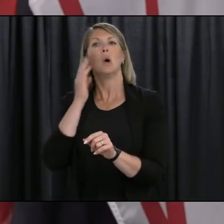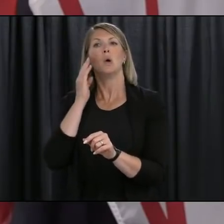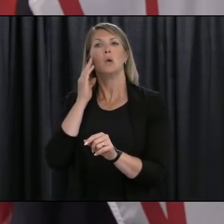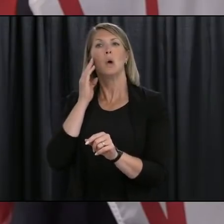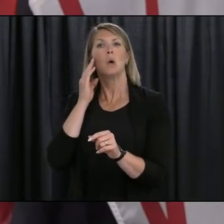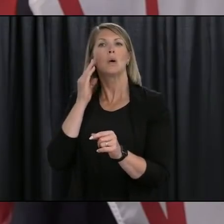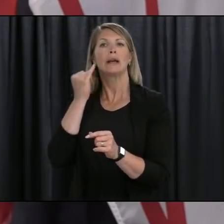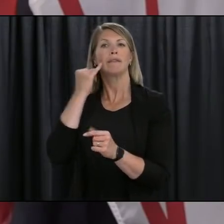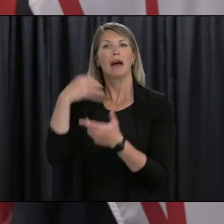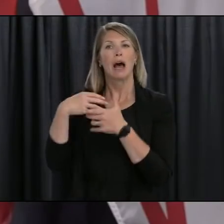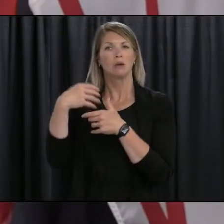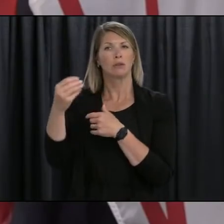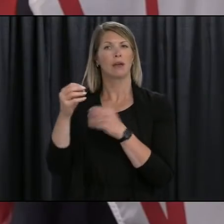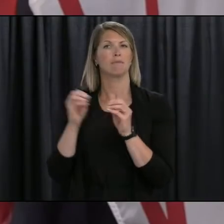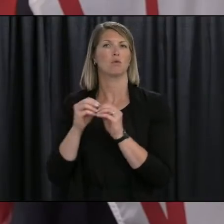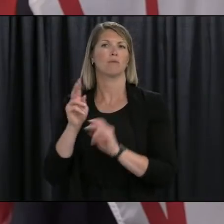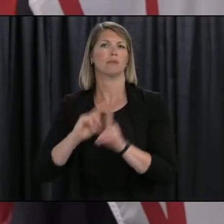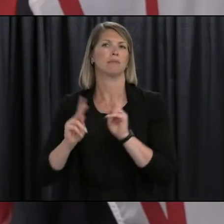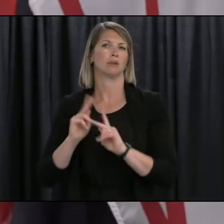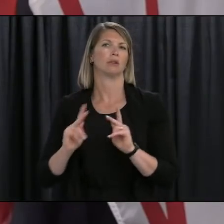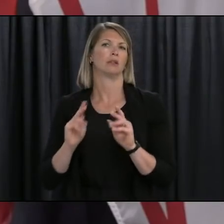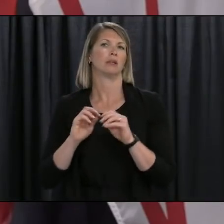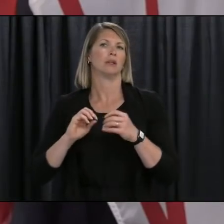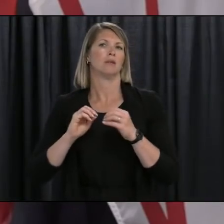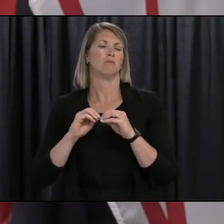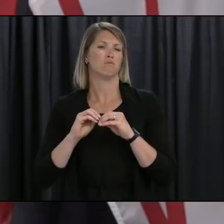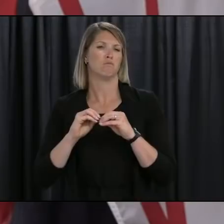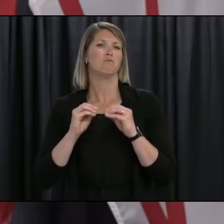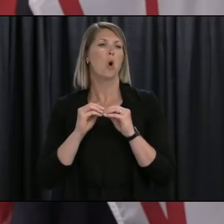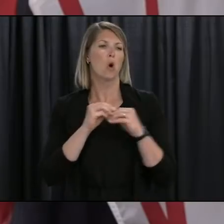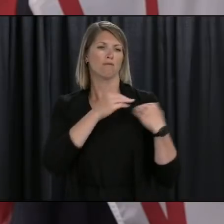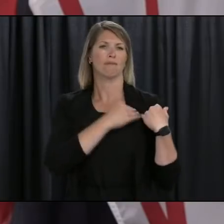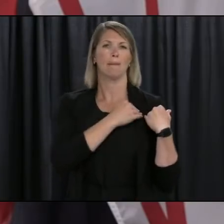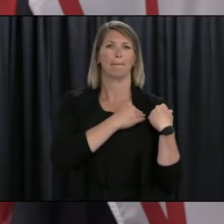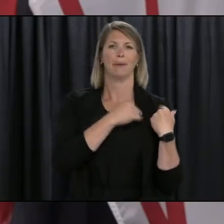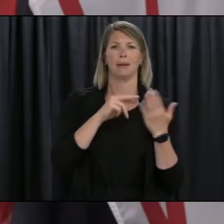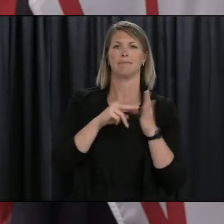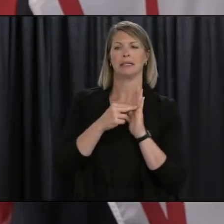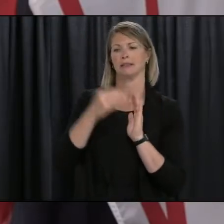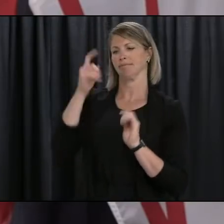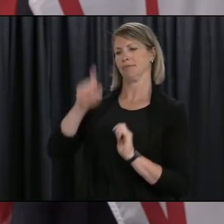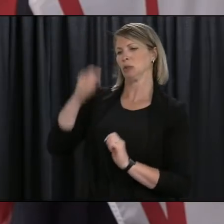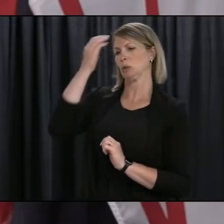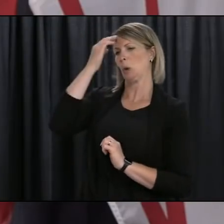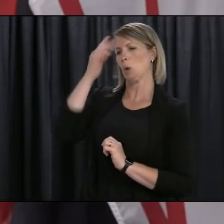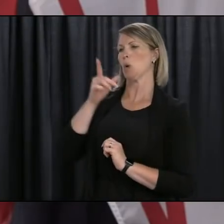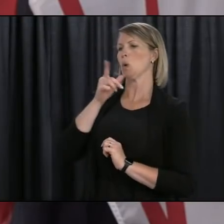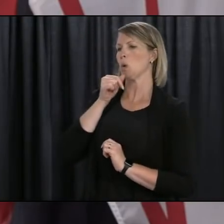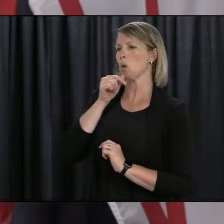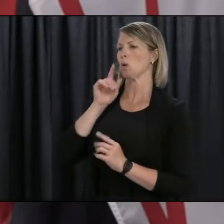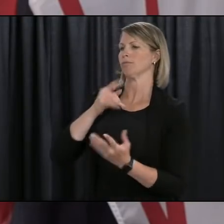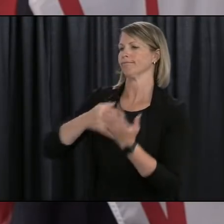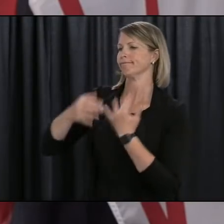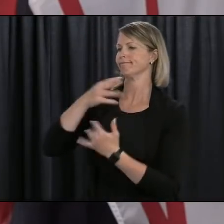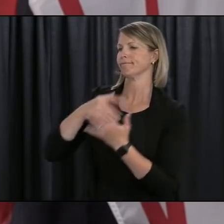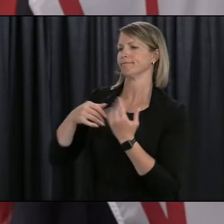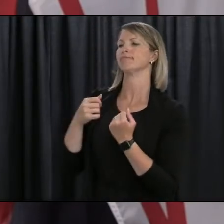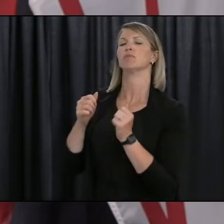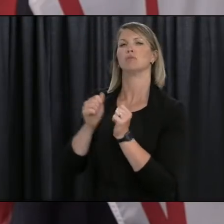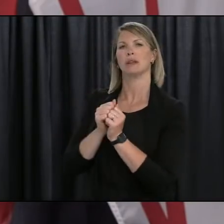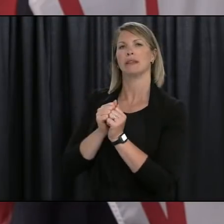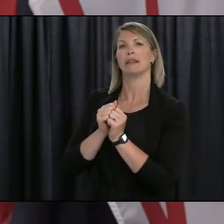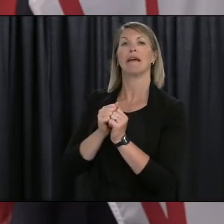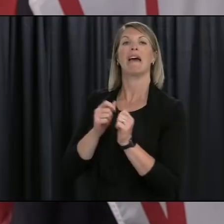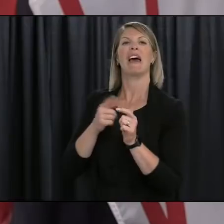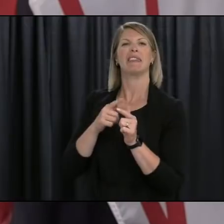So that is really what it's coming down to. And as we expand and see more travel within the province, as we travel more ourselves, that it